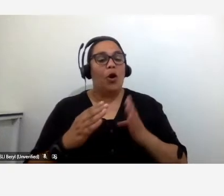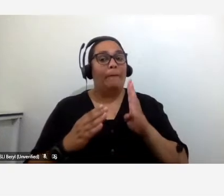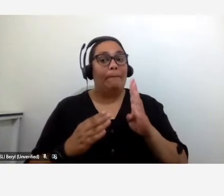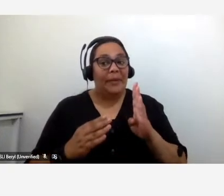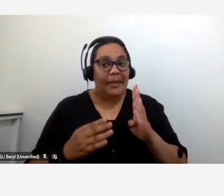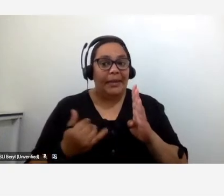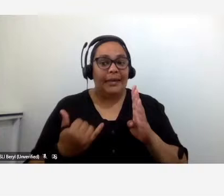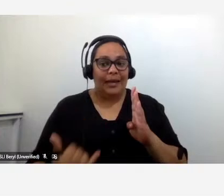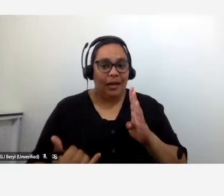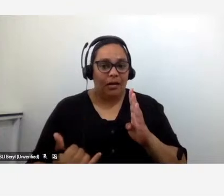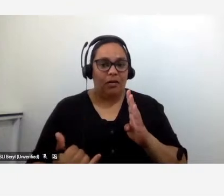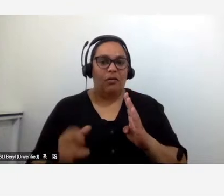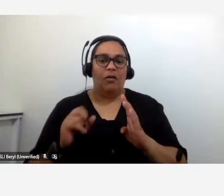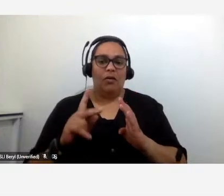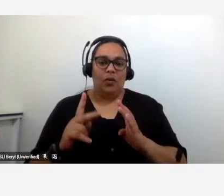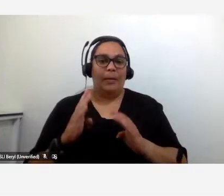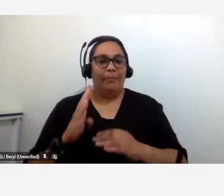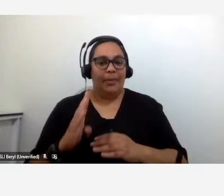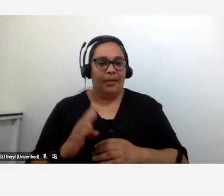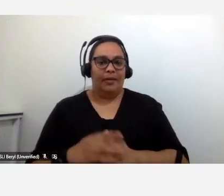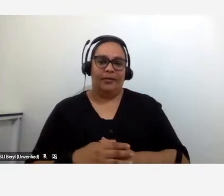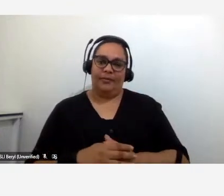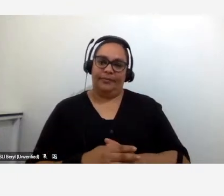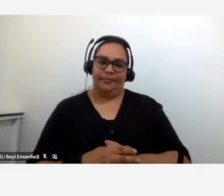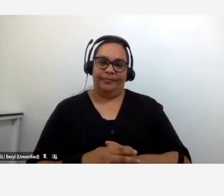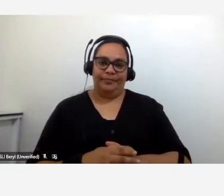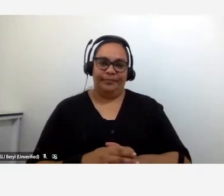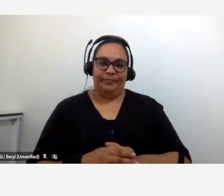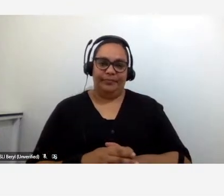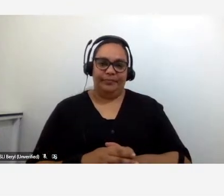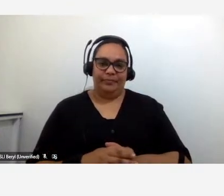moment. Okay. B. Okay.